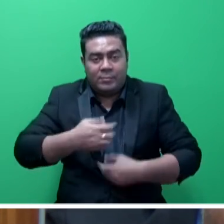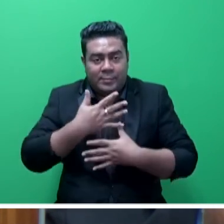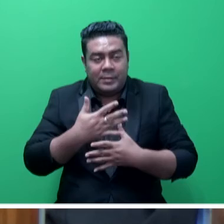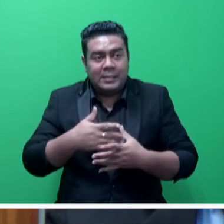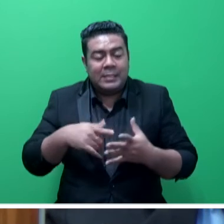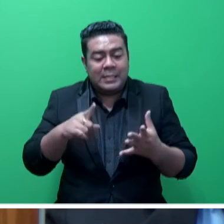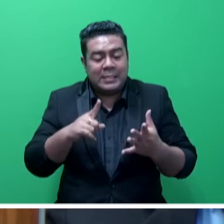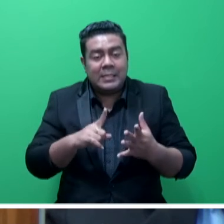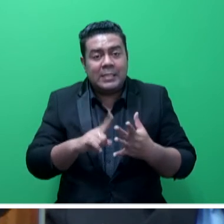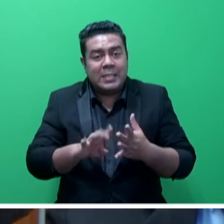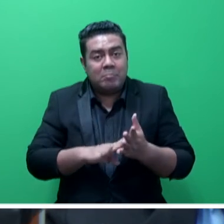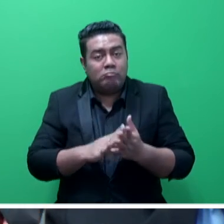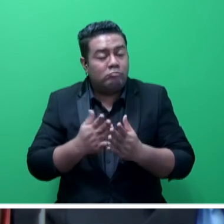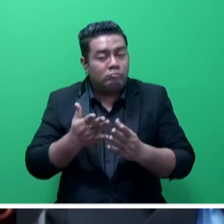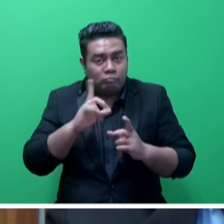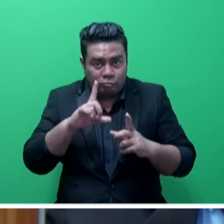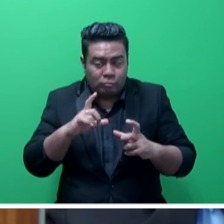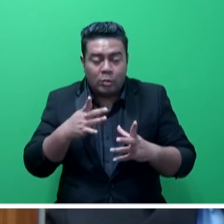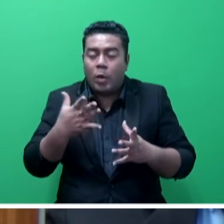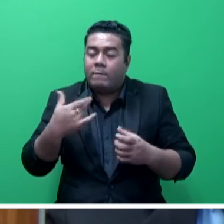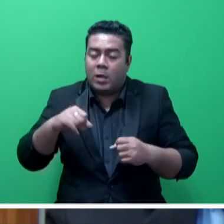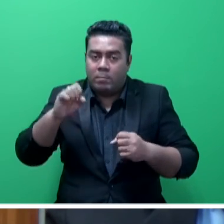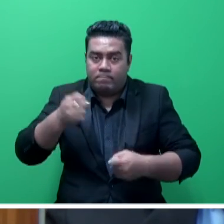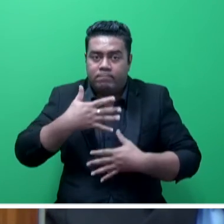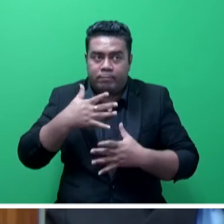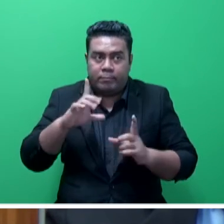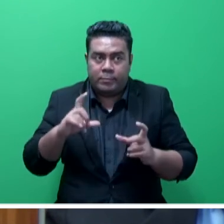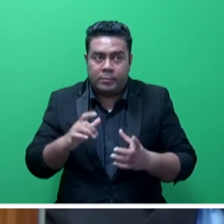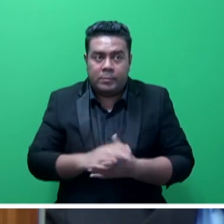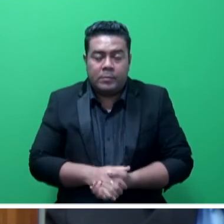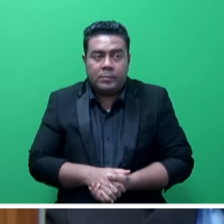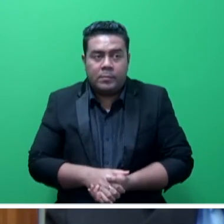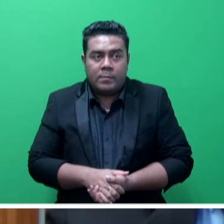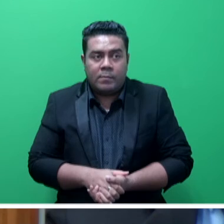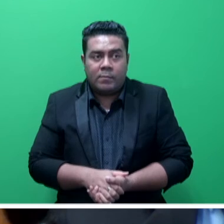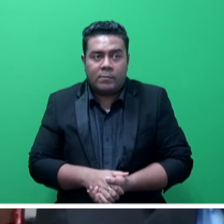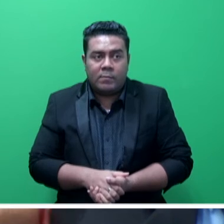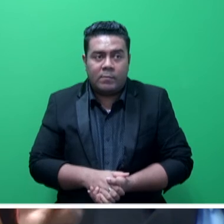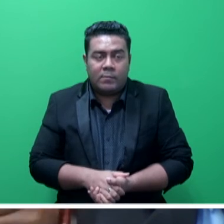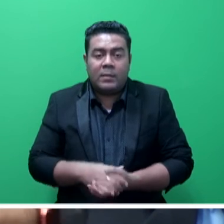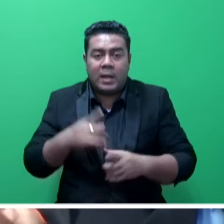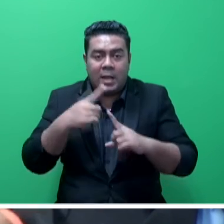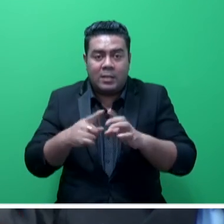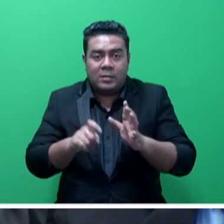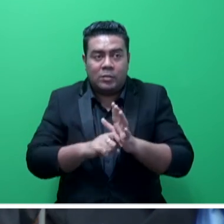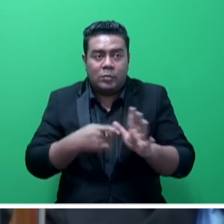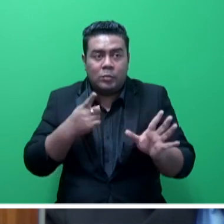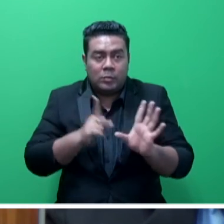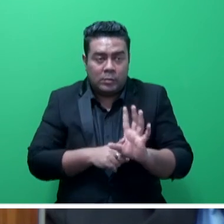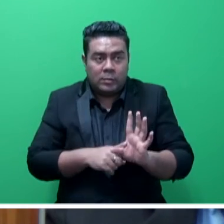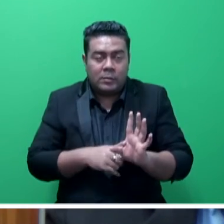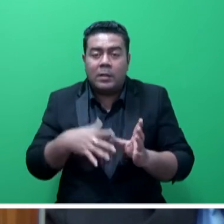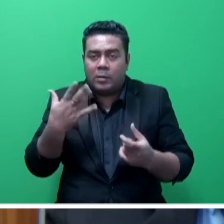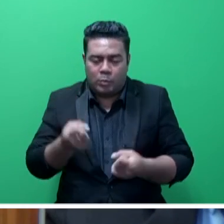is outsourced to Zen, which is the digital general mounted X-ray and the digital X-rays that